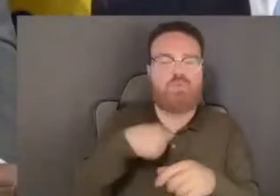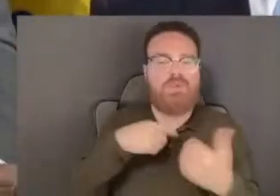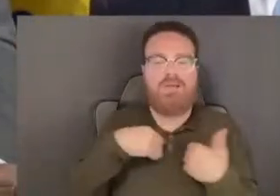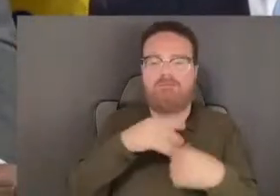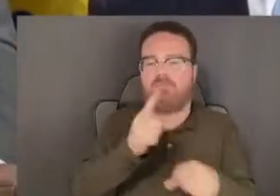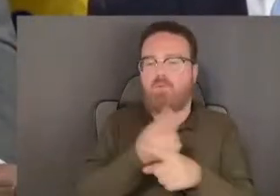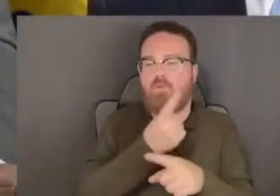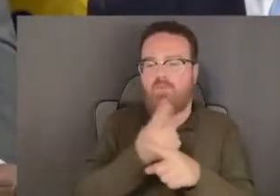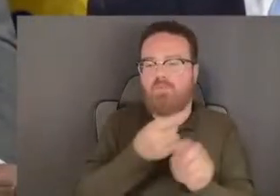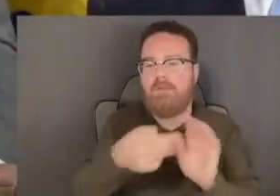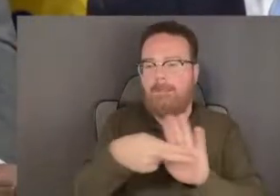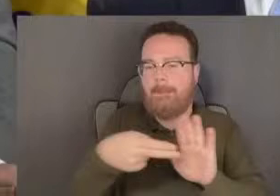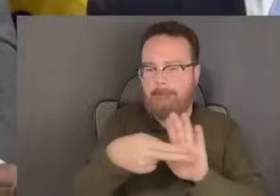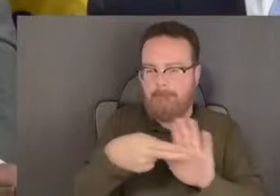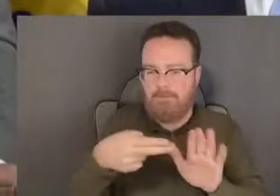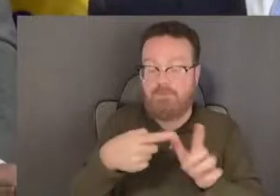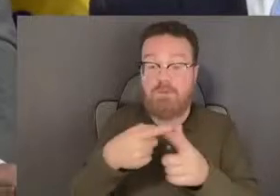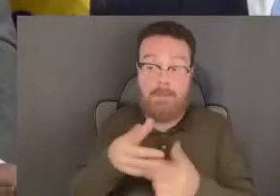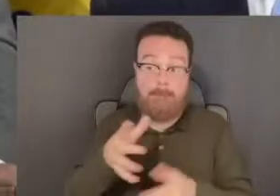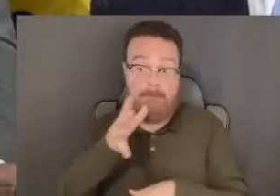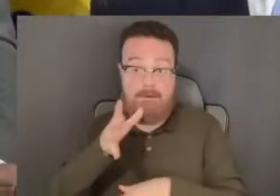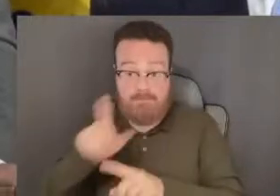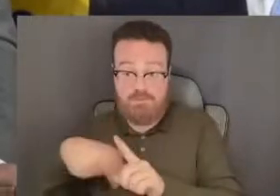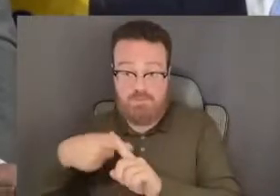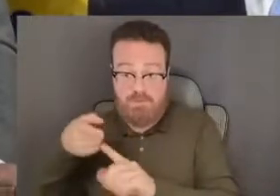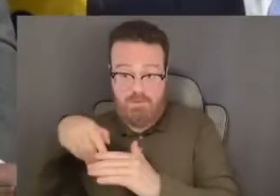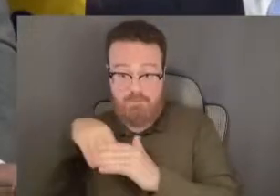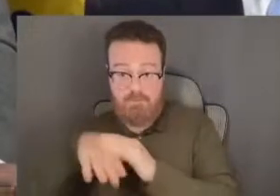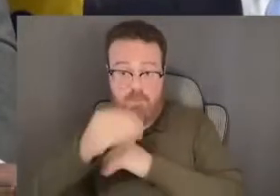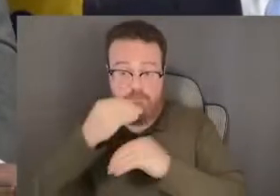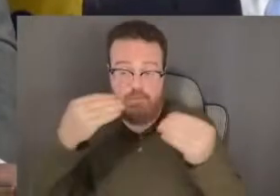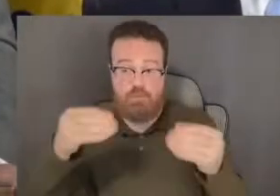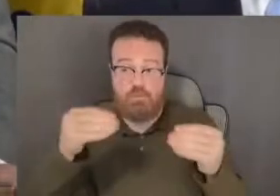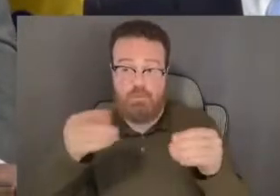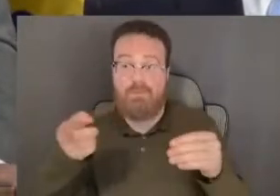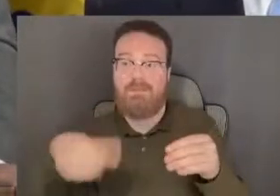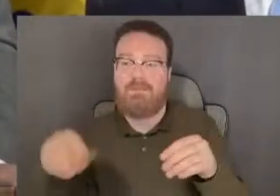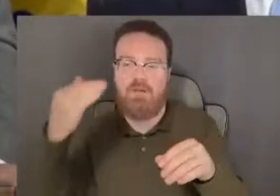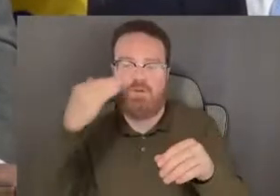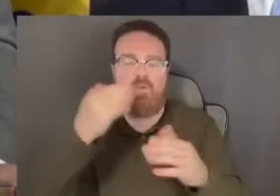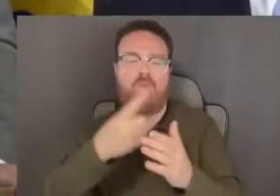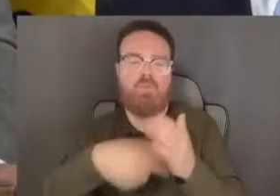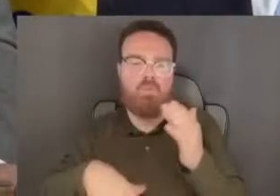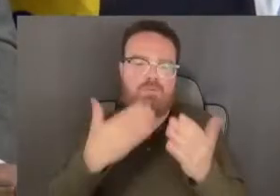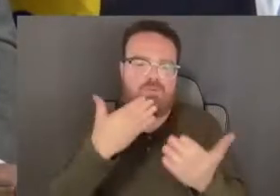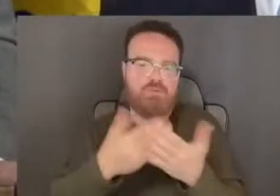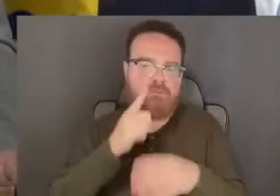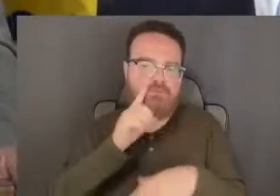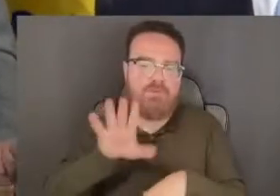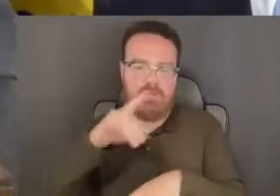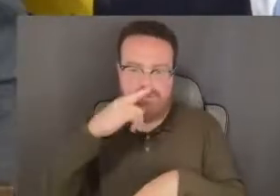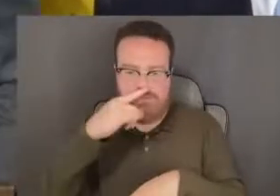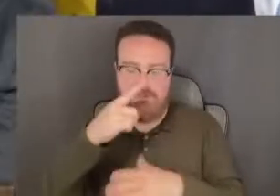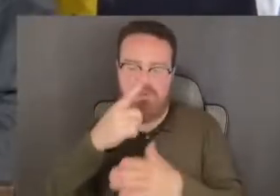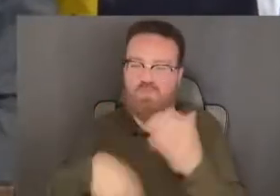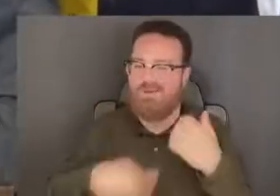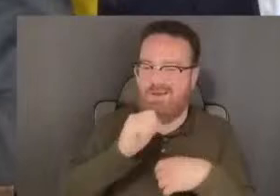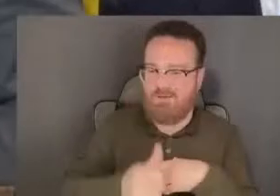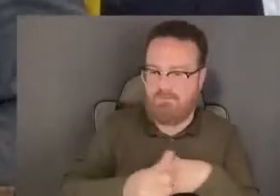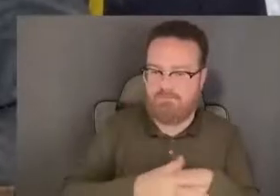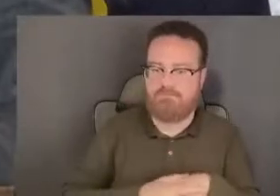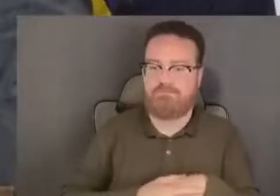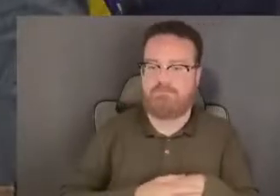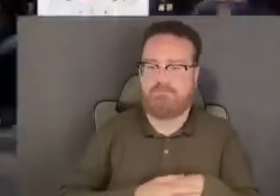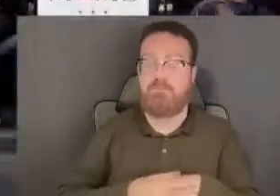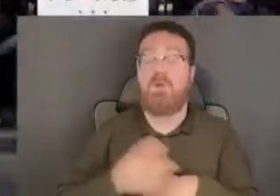so mothers who go into the grocery stores know what is good for their children and what is not. I want to say one other thing about